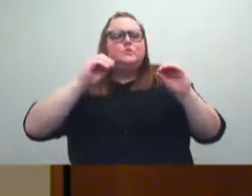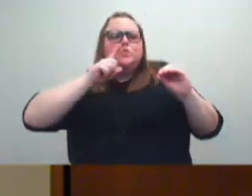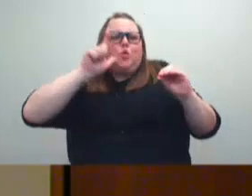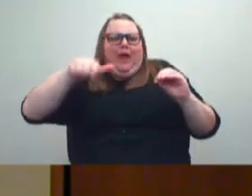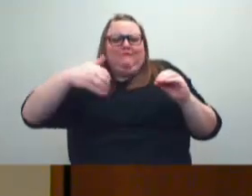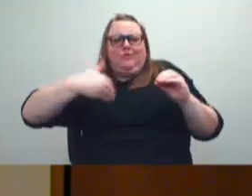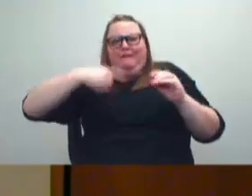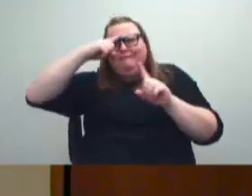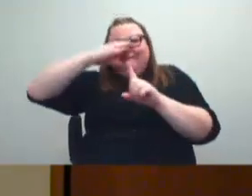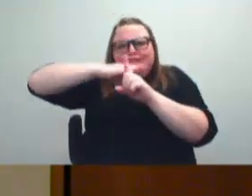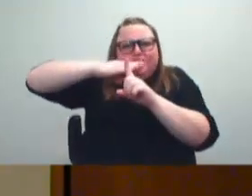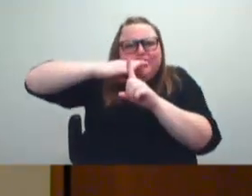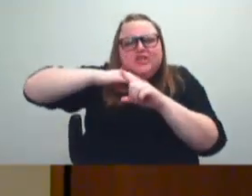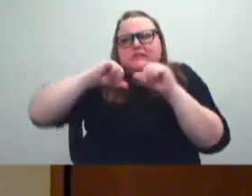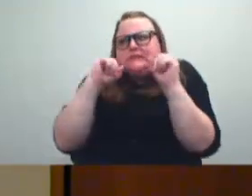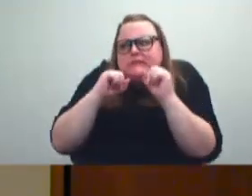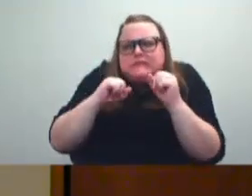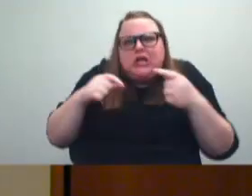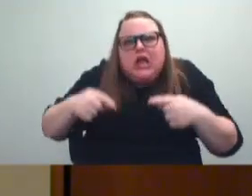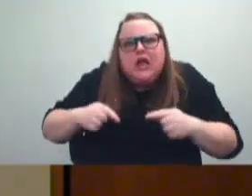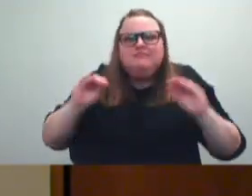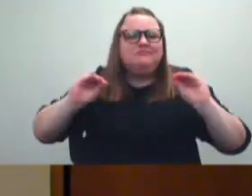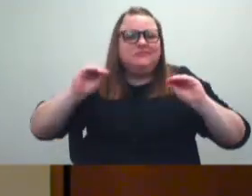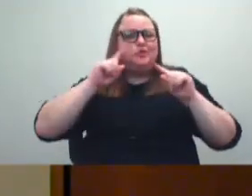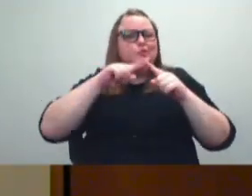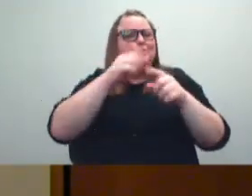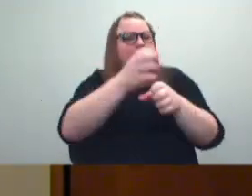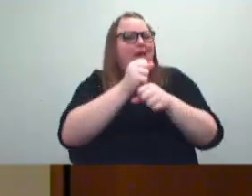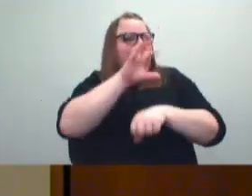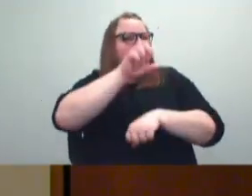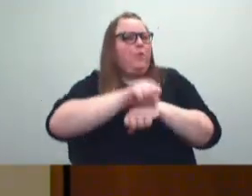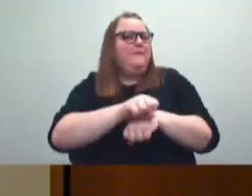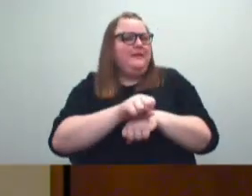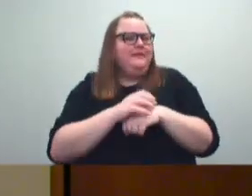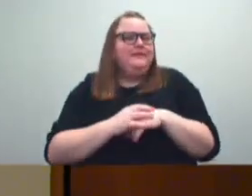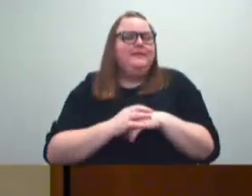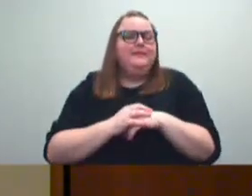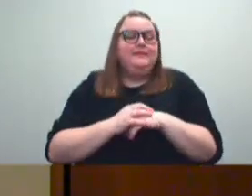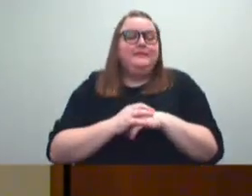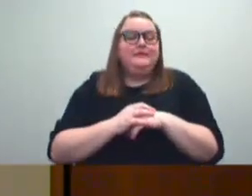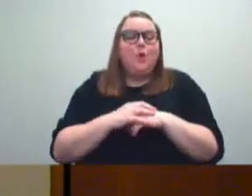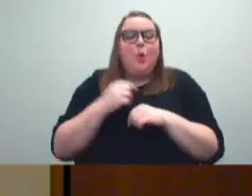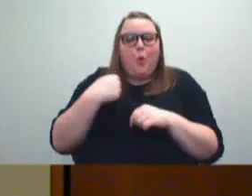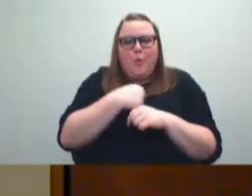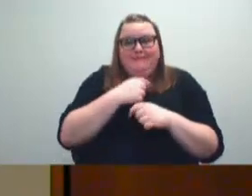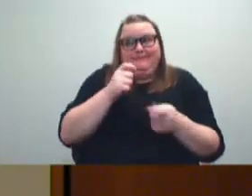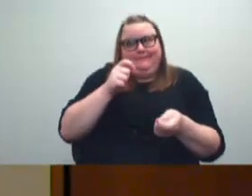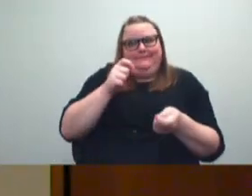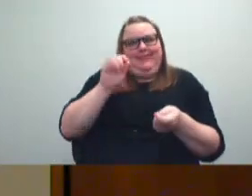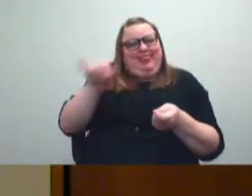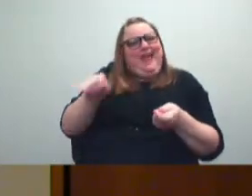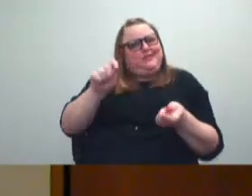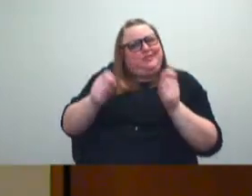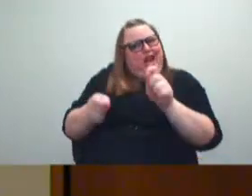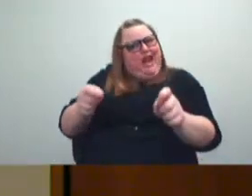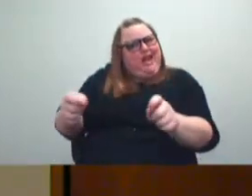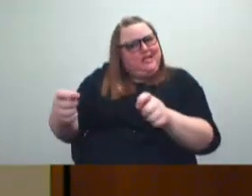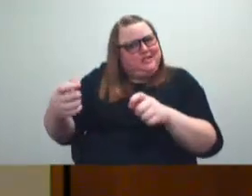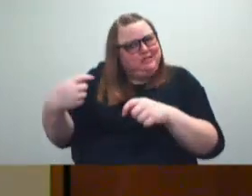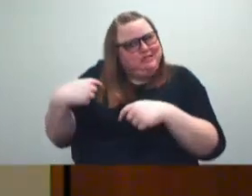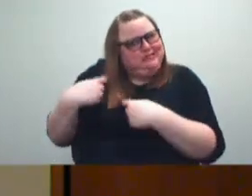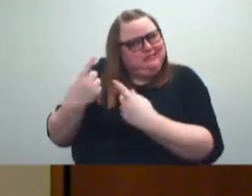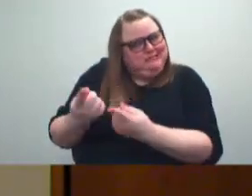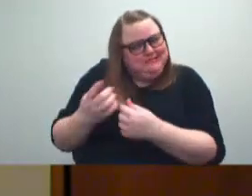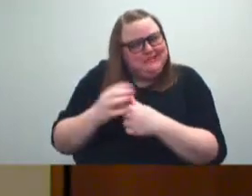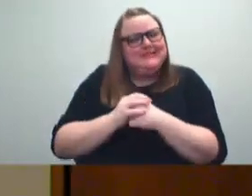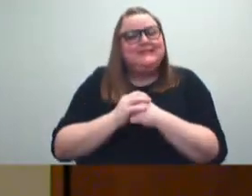to obtain an appointment. So I think that we've had to adjust that as we go Right, because through. before, people were saying, if you don't before- have symptoms, don't get